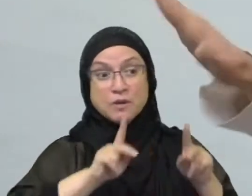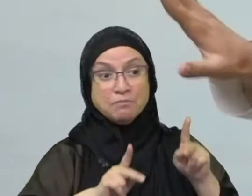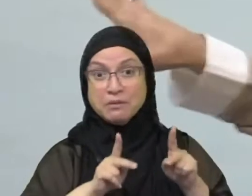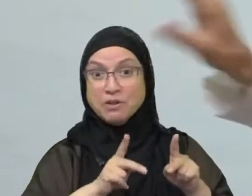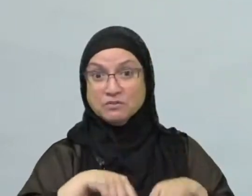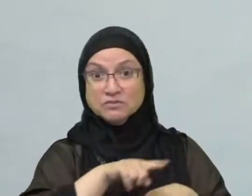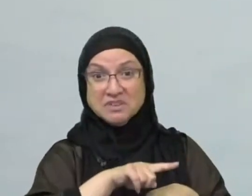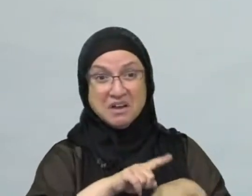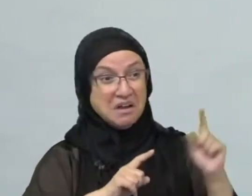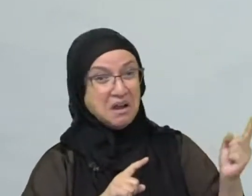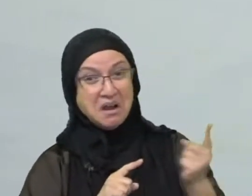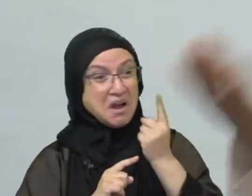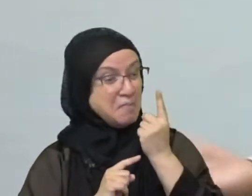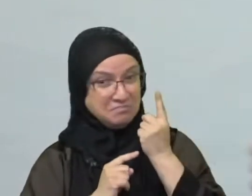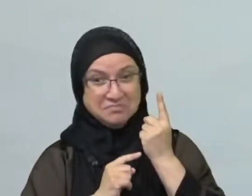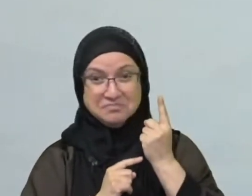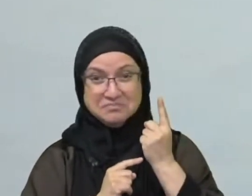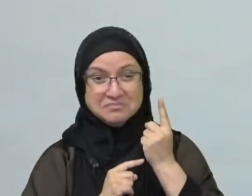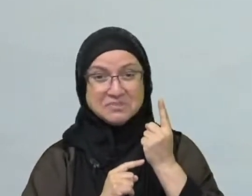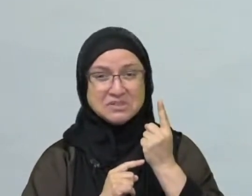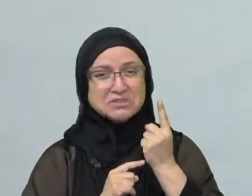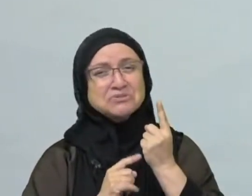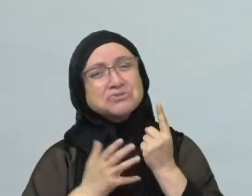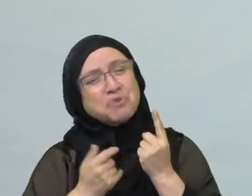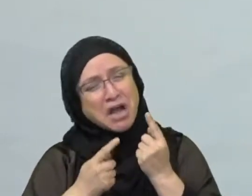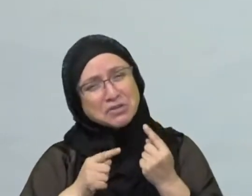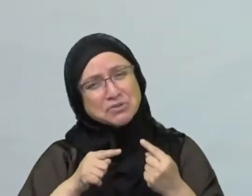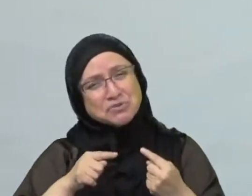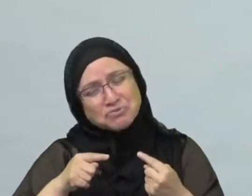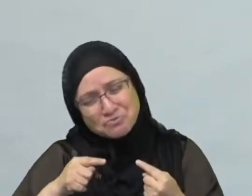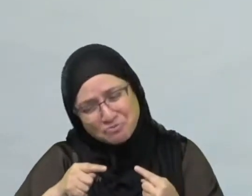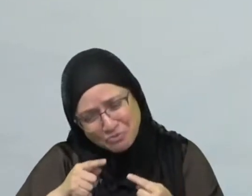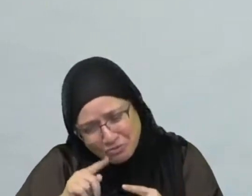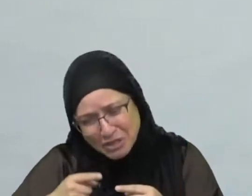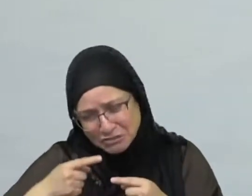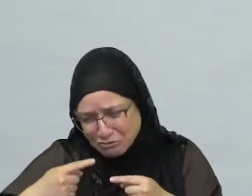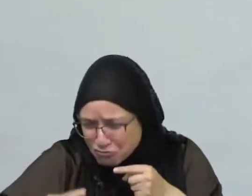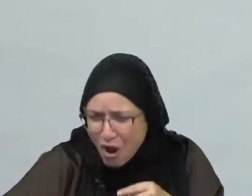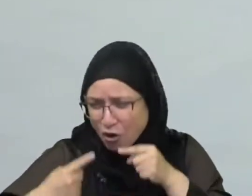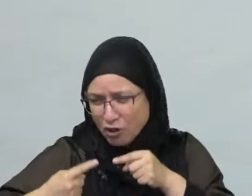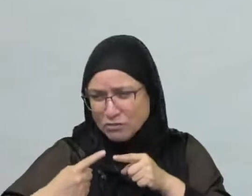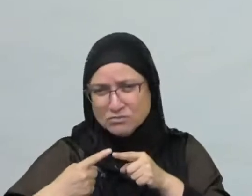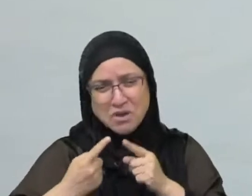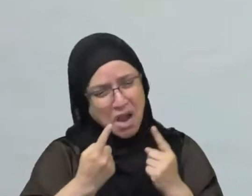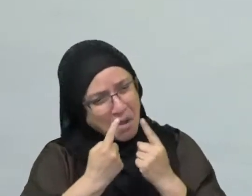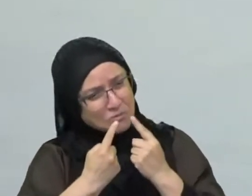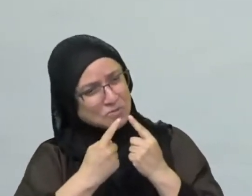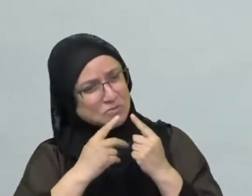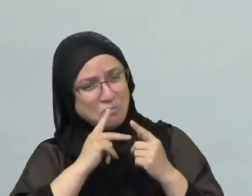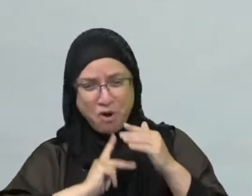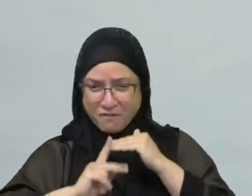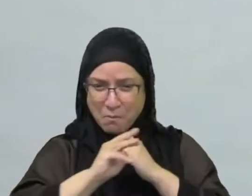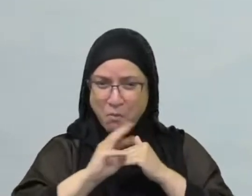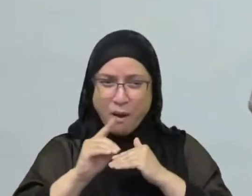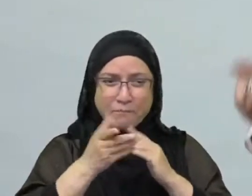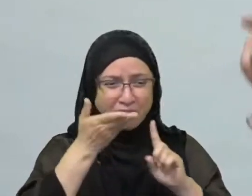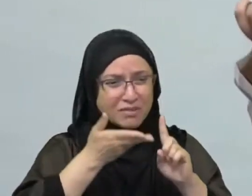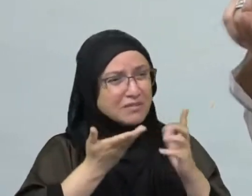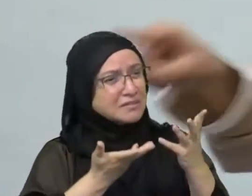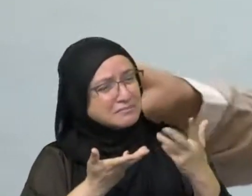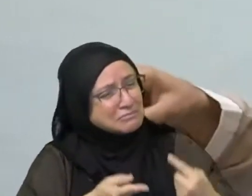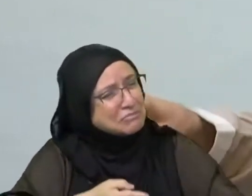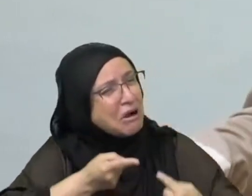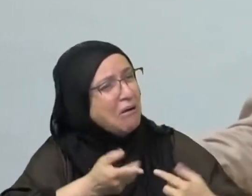and left them vulnerable from the back after they had initial victory. So that's another part of this. But as-sadmat al-ula is when